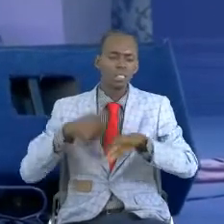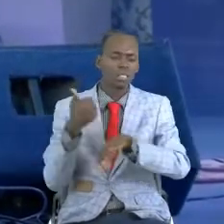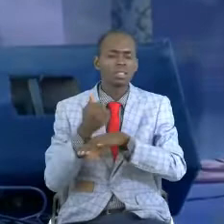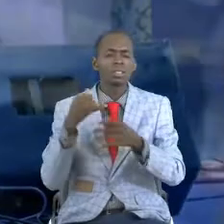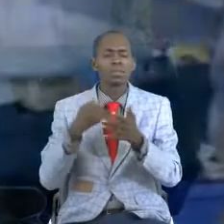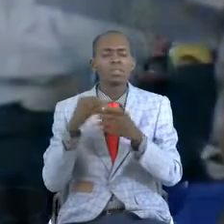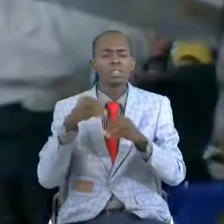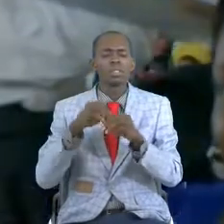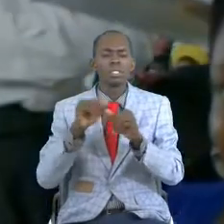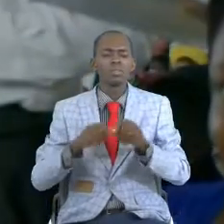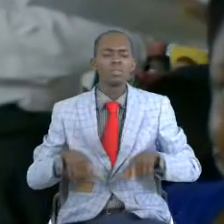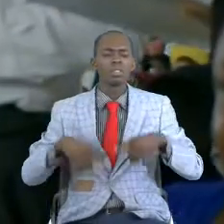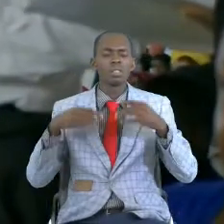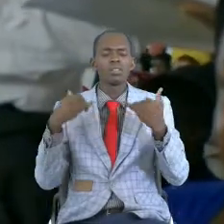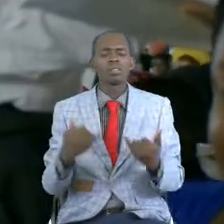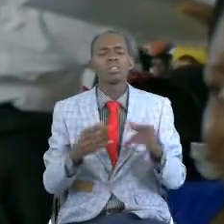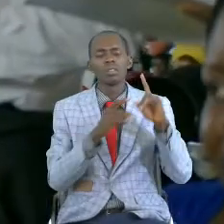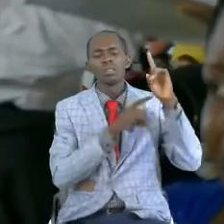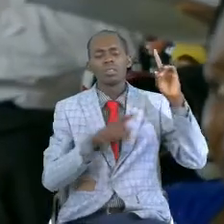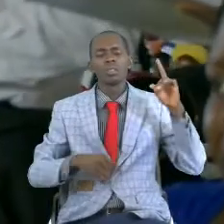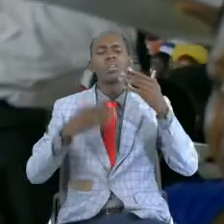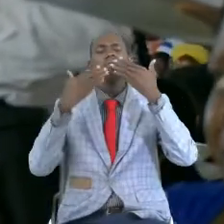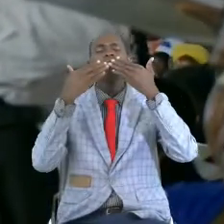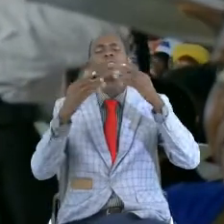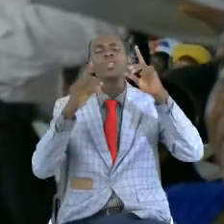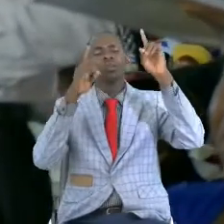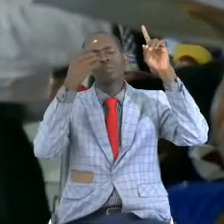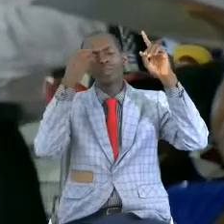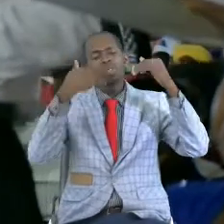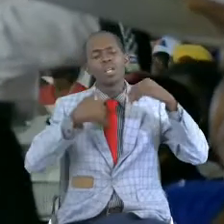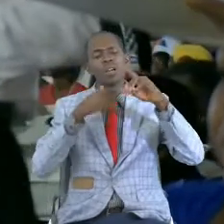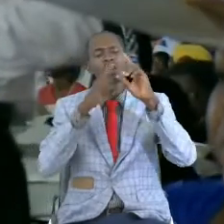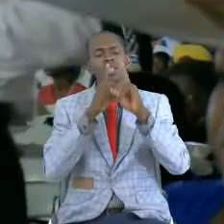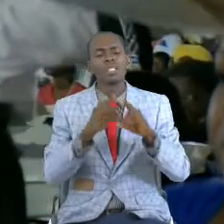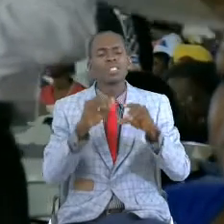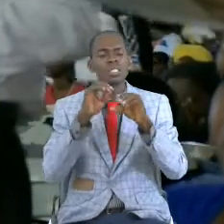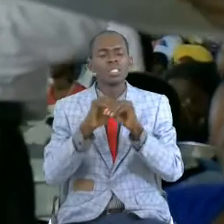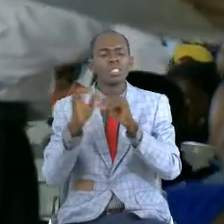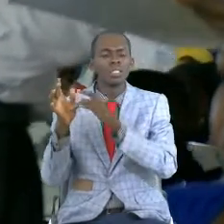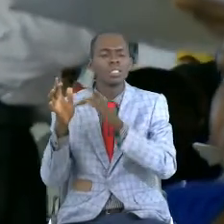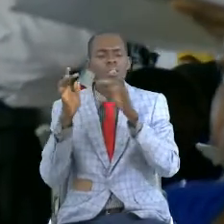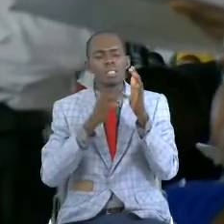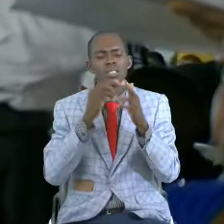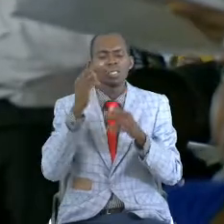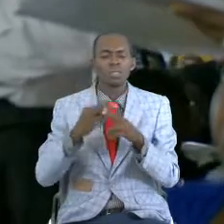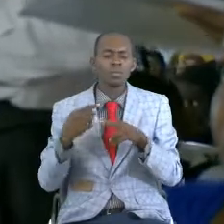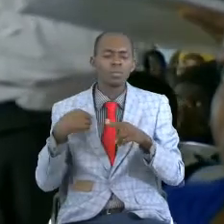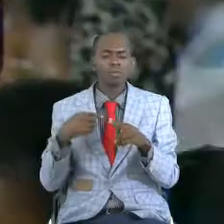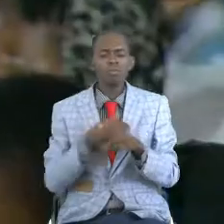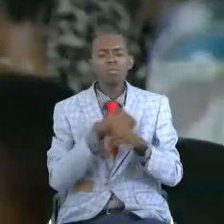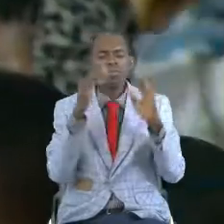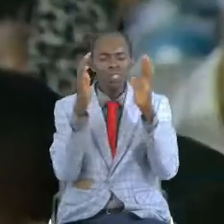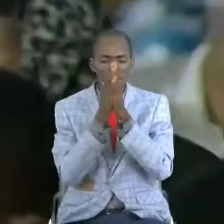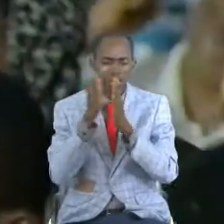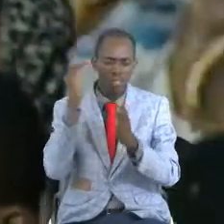Lord. Thank you because we know you have answered. In Jesus' name we pray.